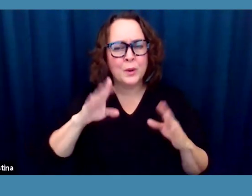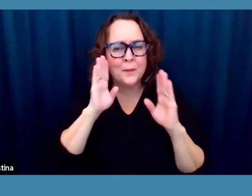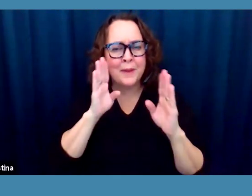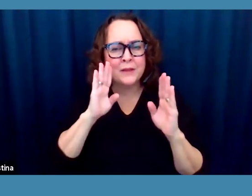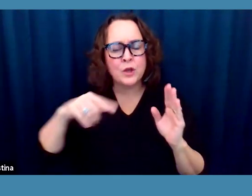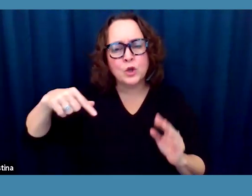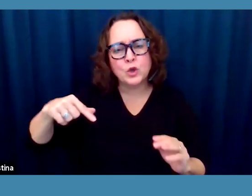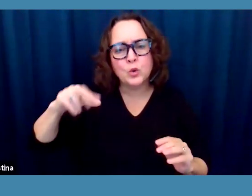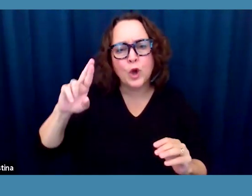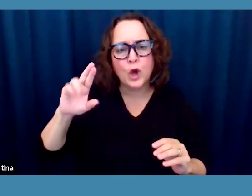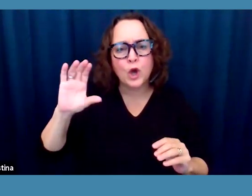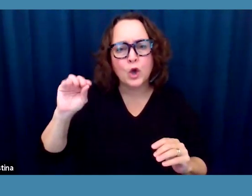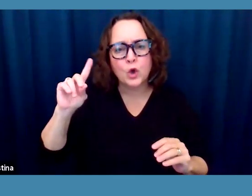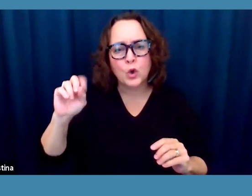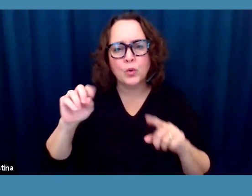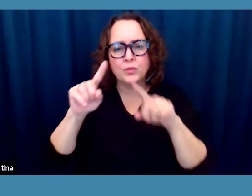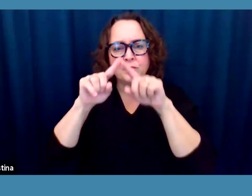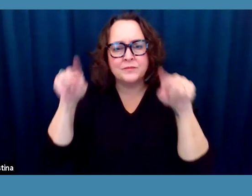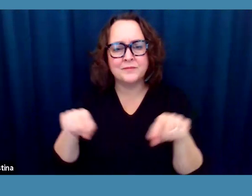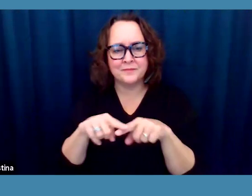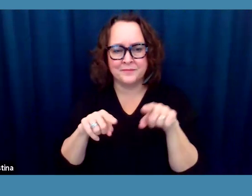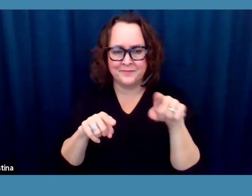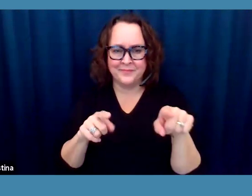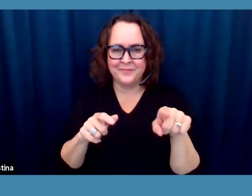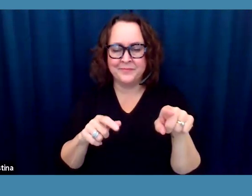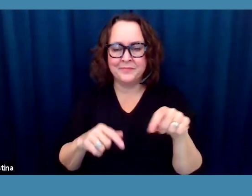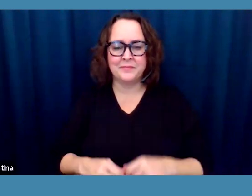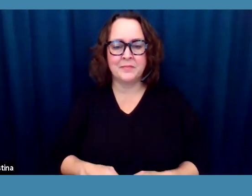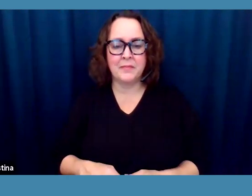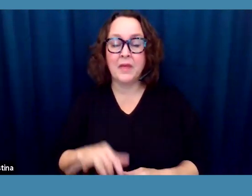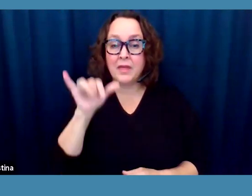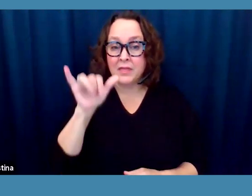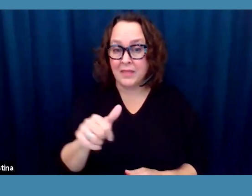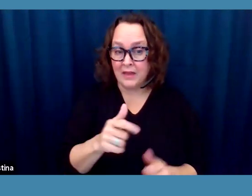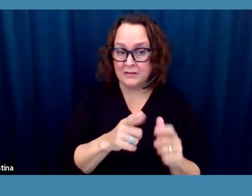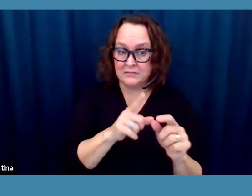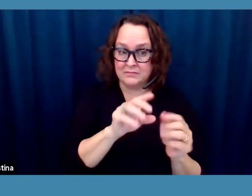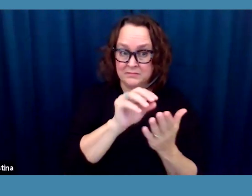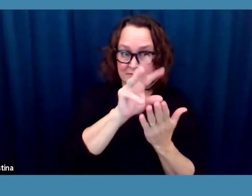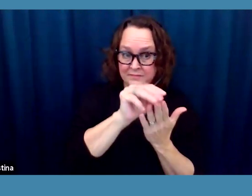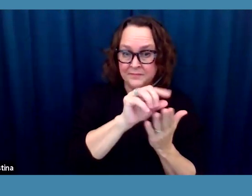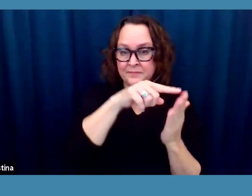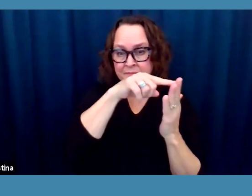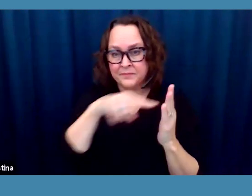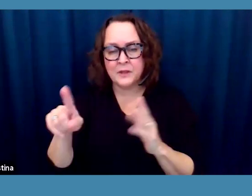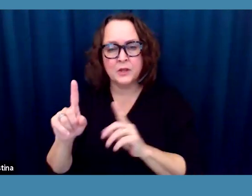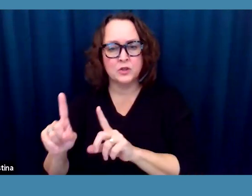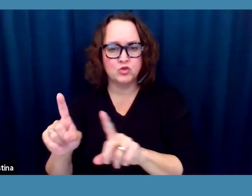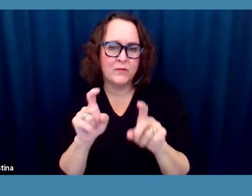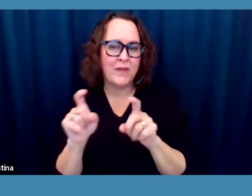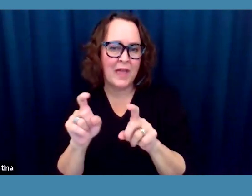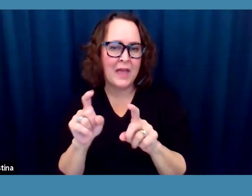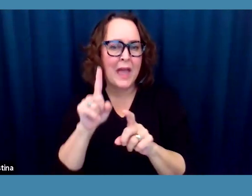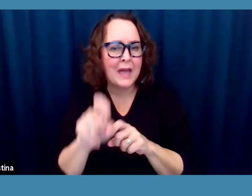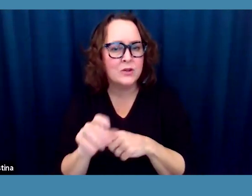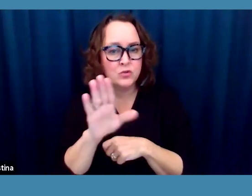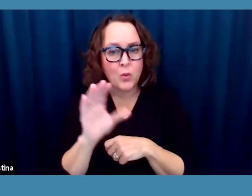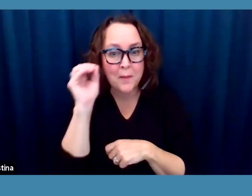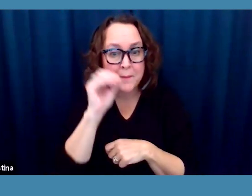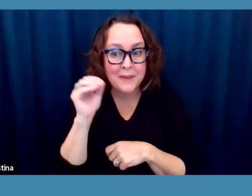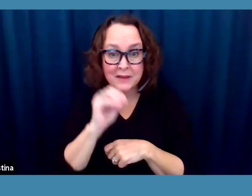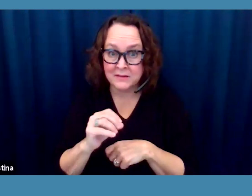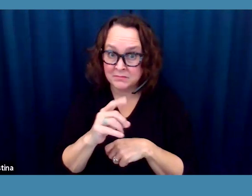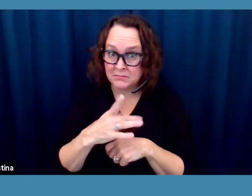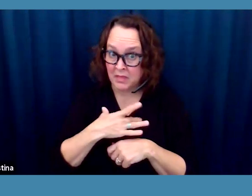QR code on the next slide. It will take you to a short survey asking for your opinion on the